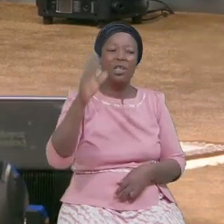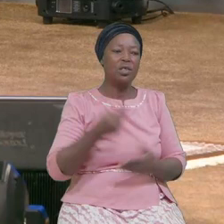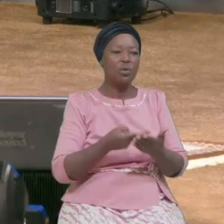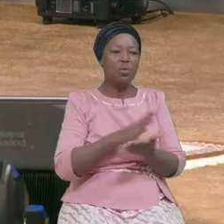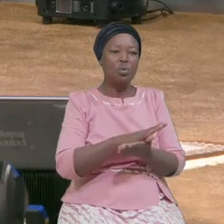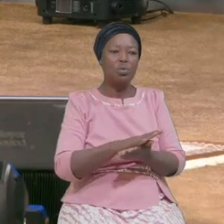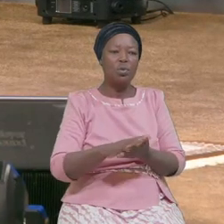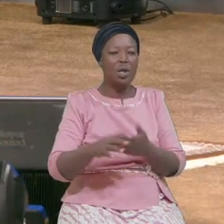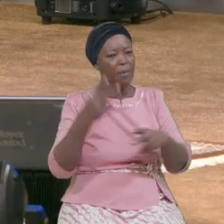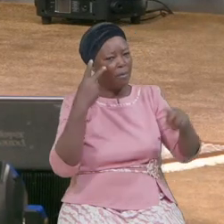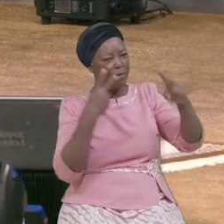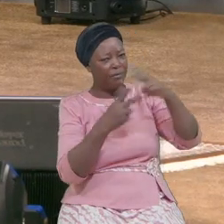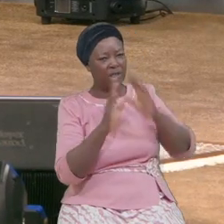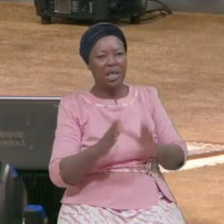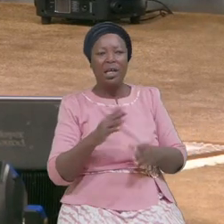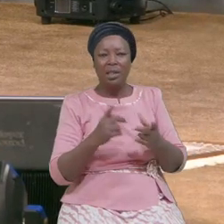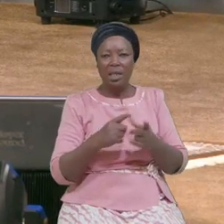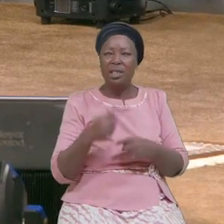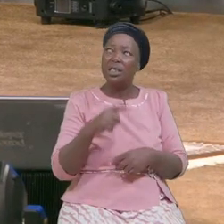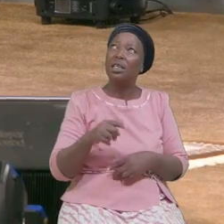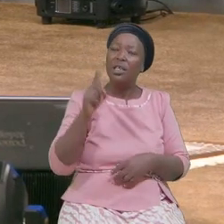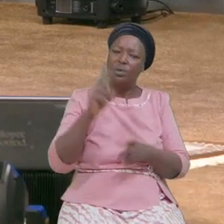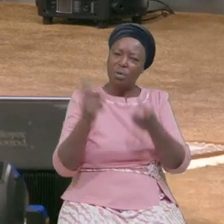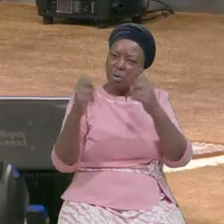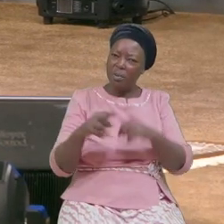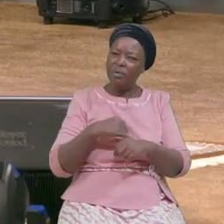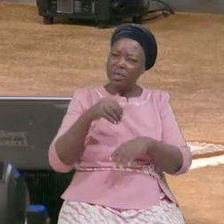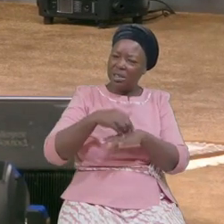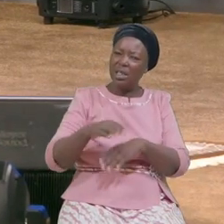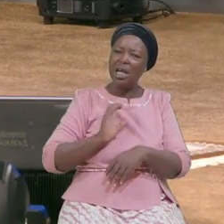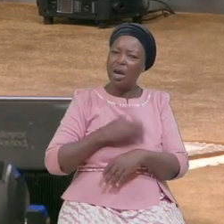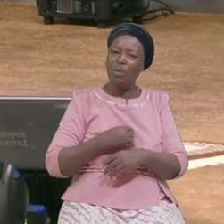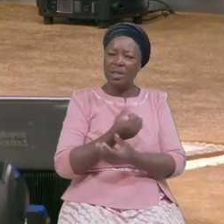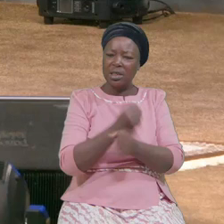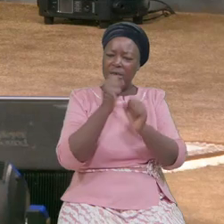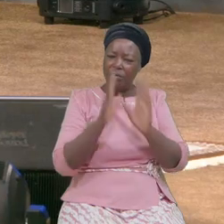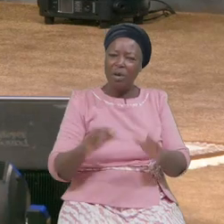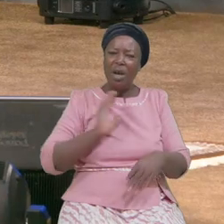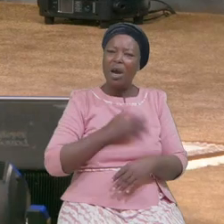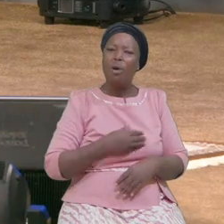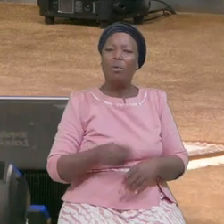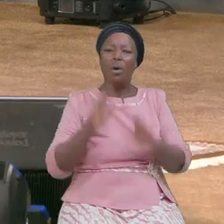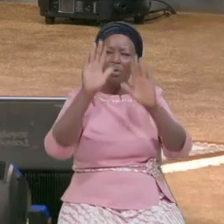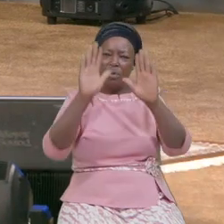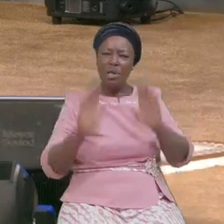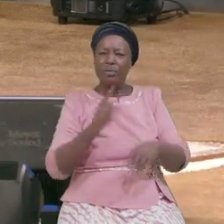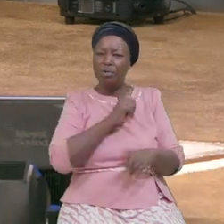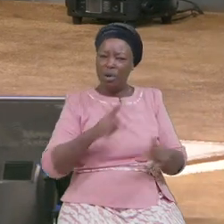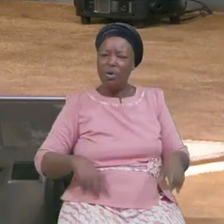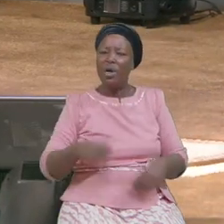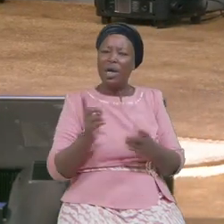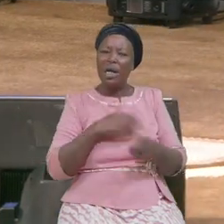he was coming. He said he will send our Redeemer, our Savior, our Messiah. He said he